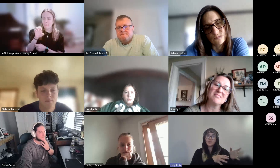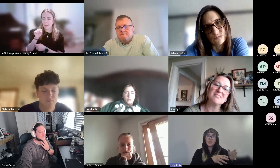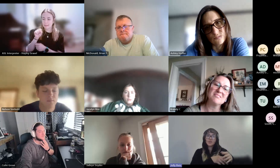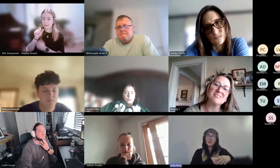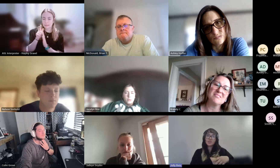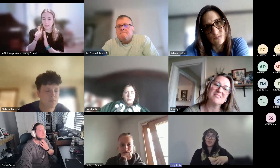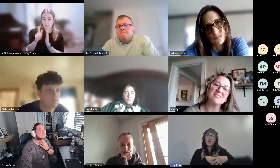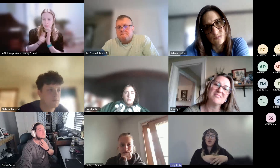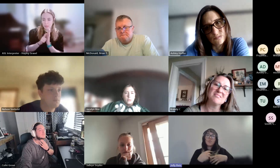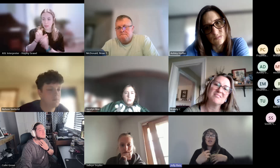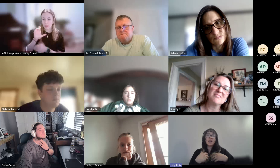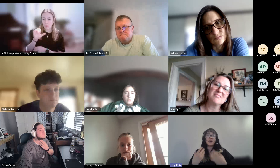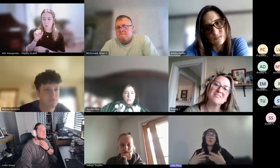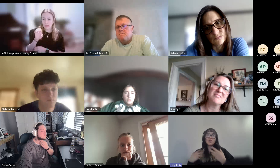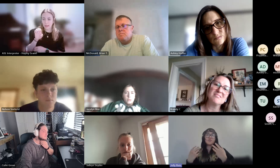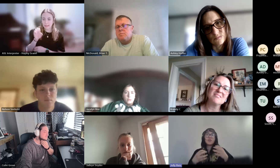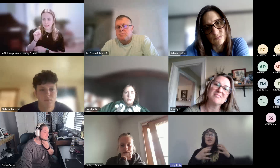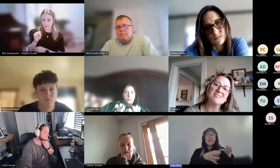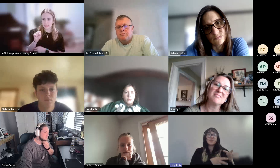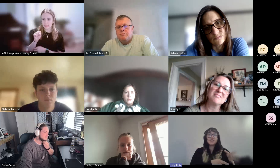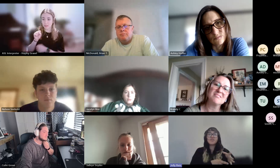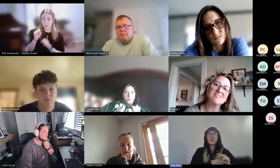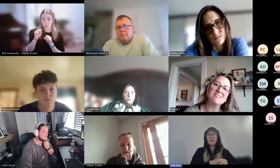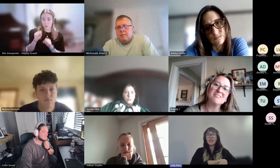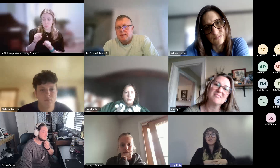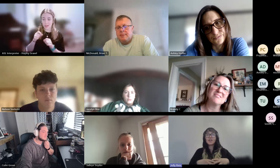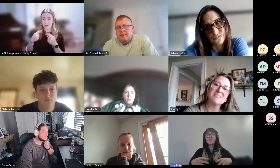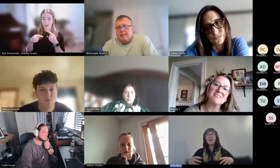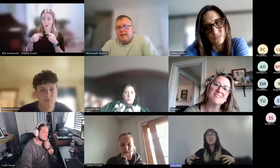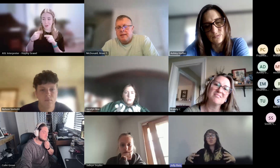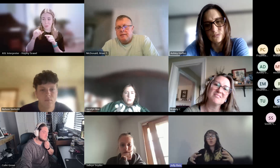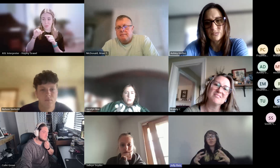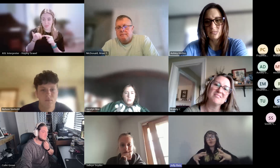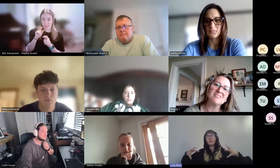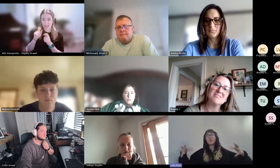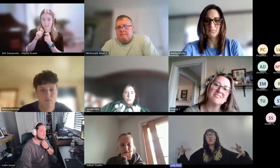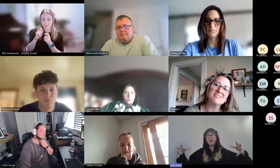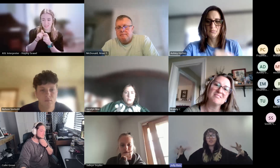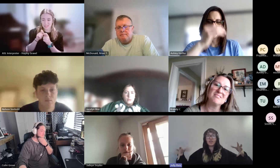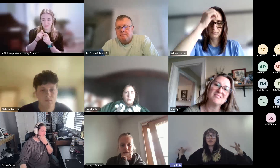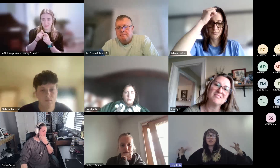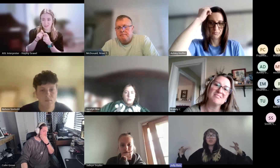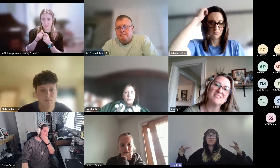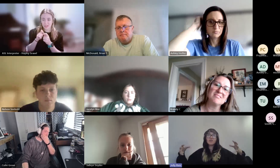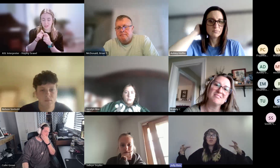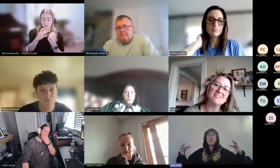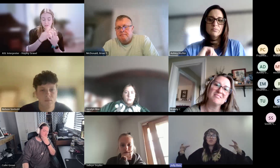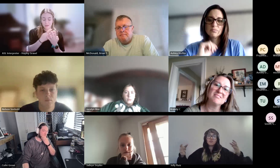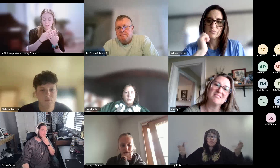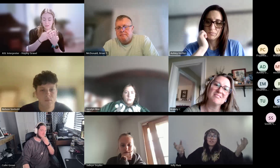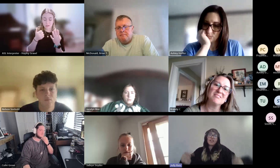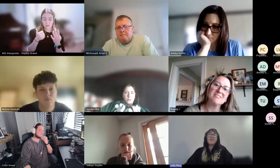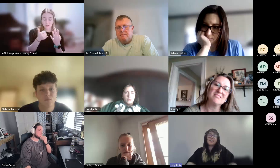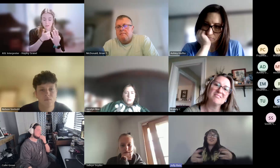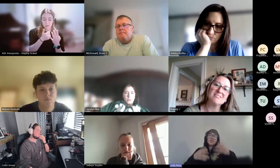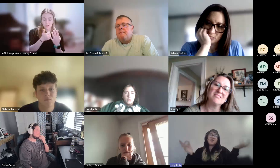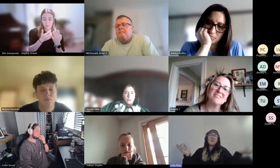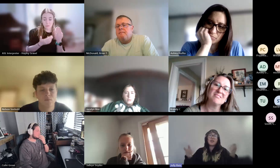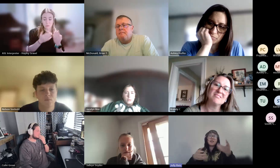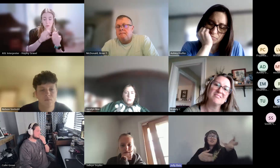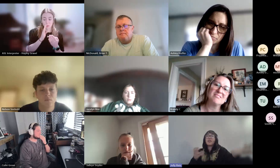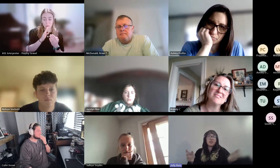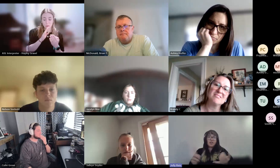type of abuse, so that you can make an argument for that specific thing instead of having to do it for a broader thing, because it's a